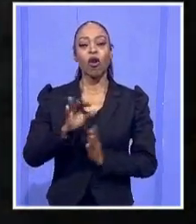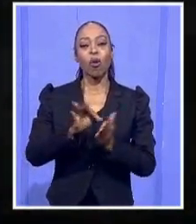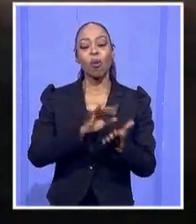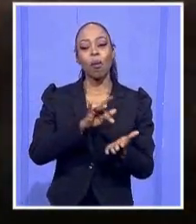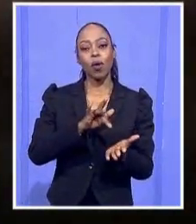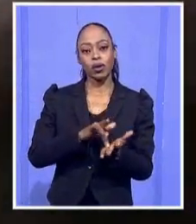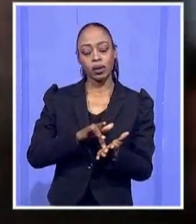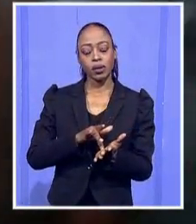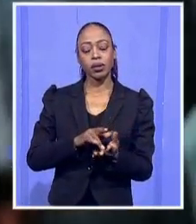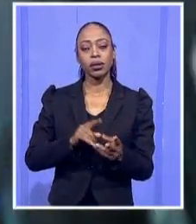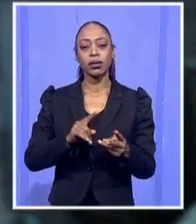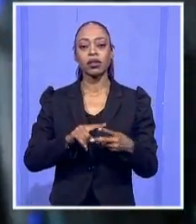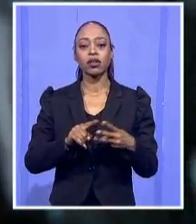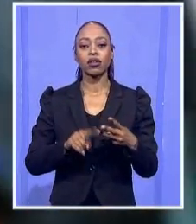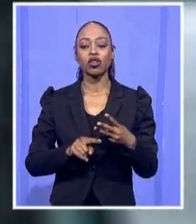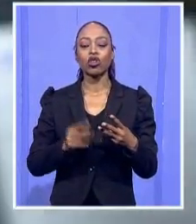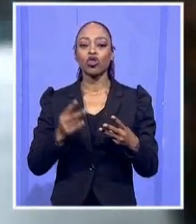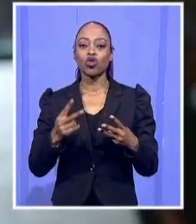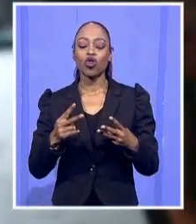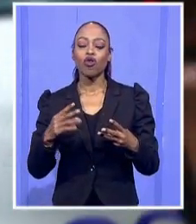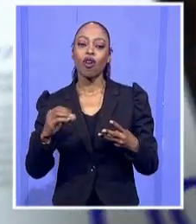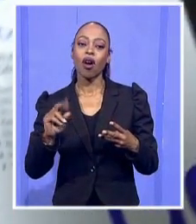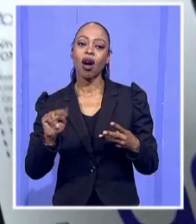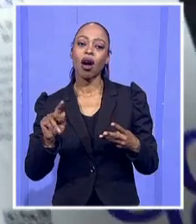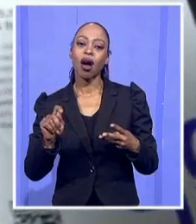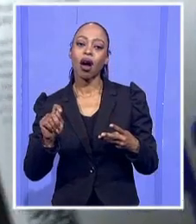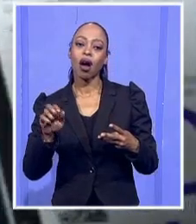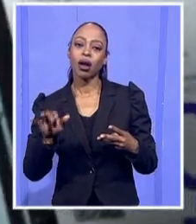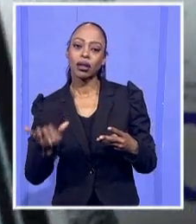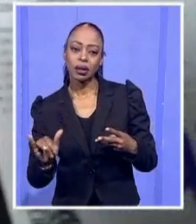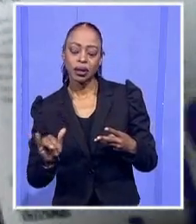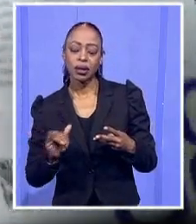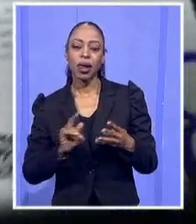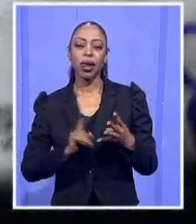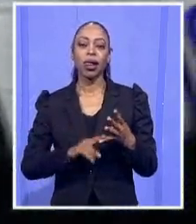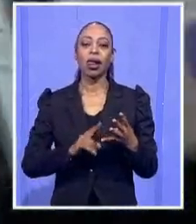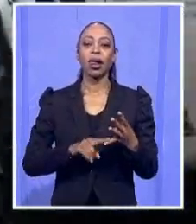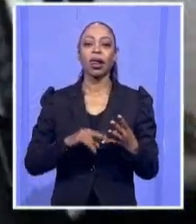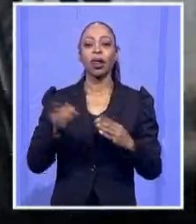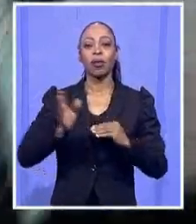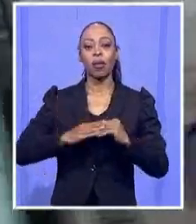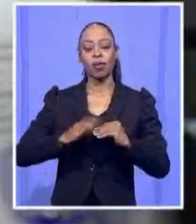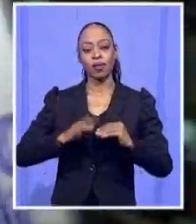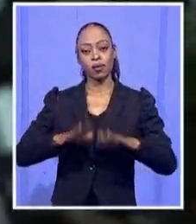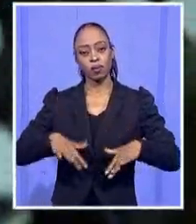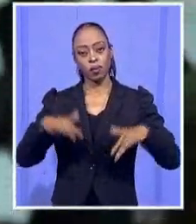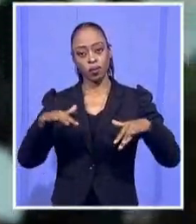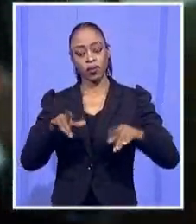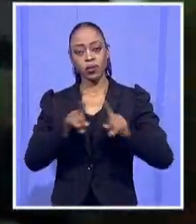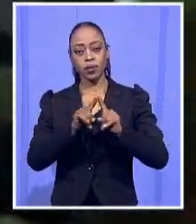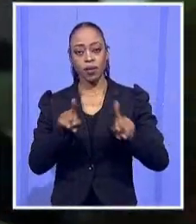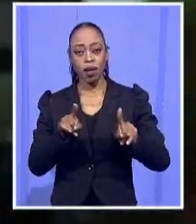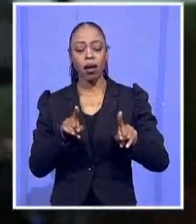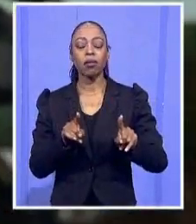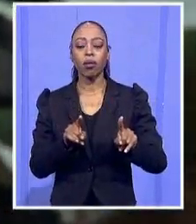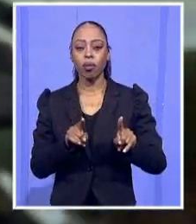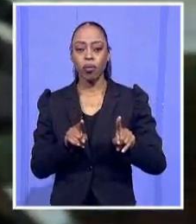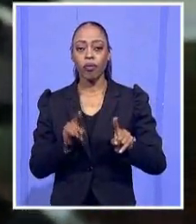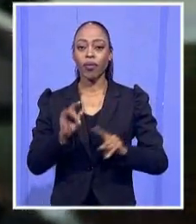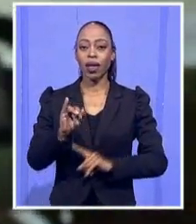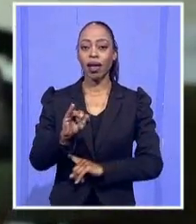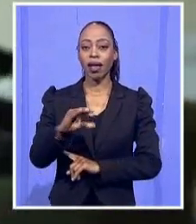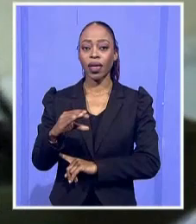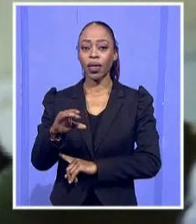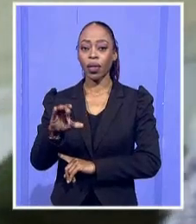2 are for the county governments of Kakamega and Mombasa, and 2 are for members of parliament. But the Electoral Commission